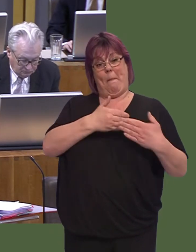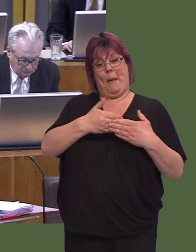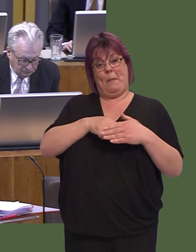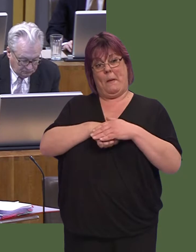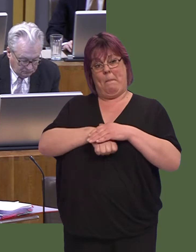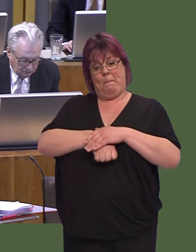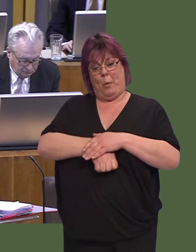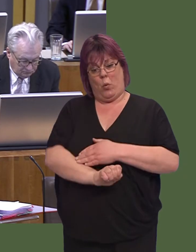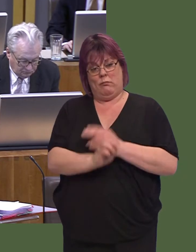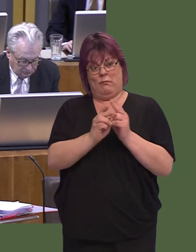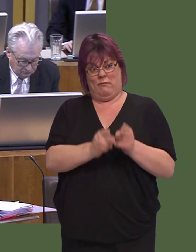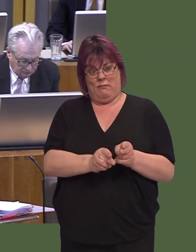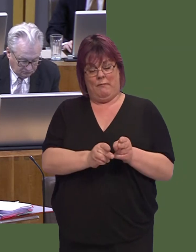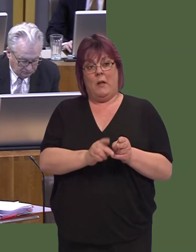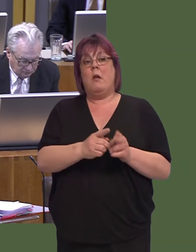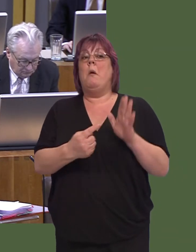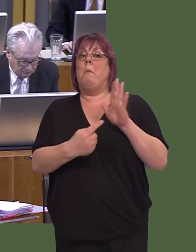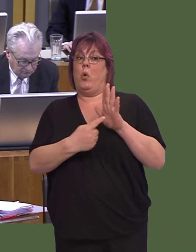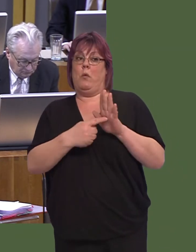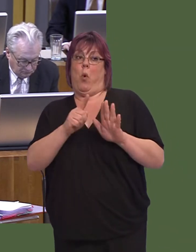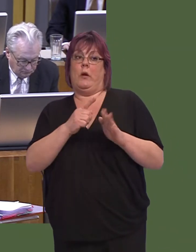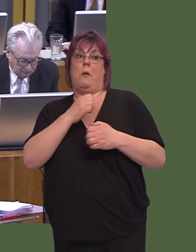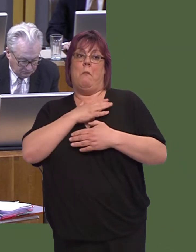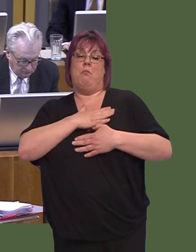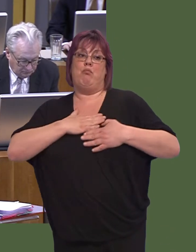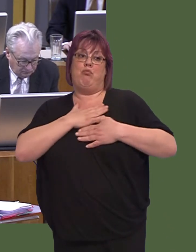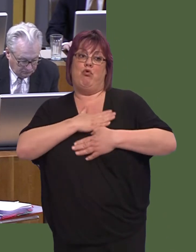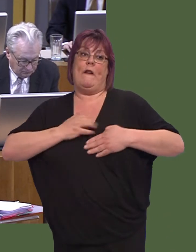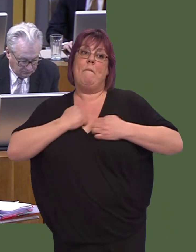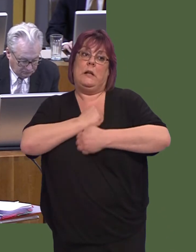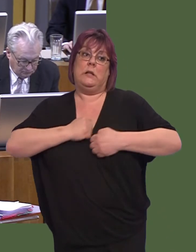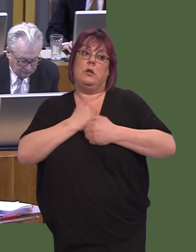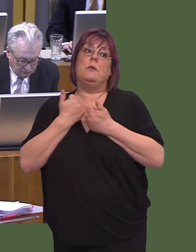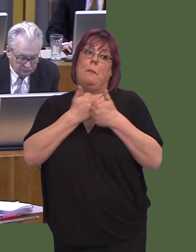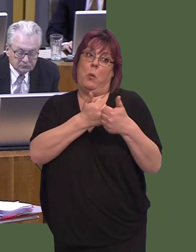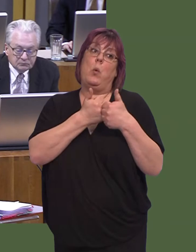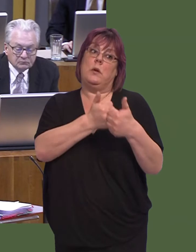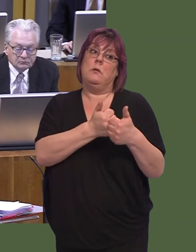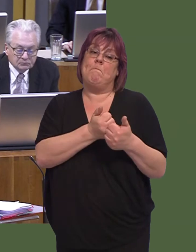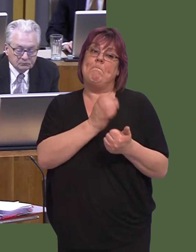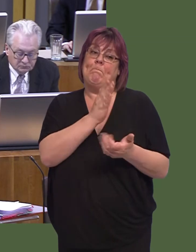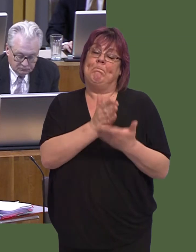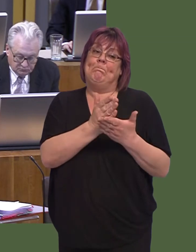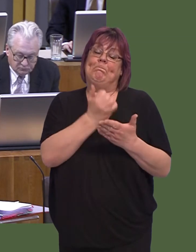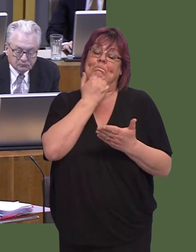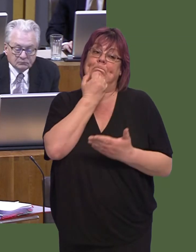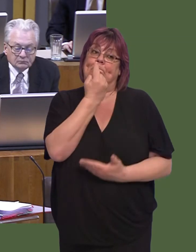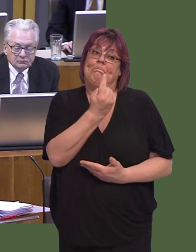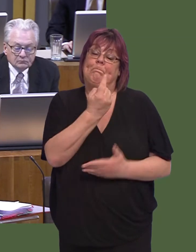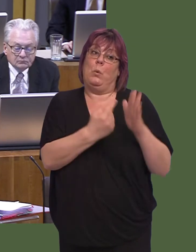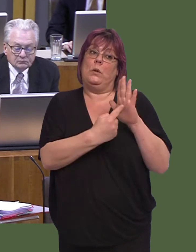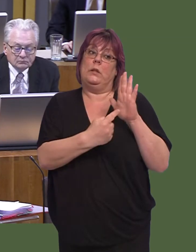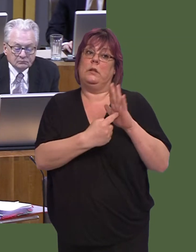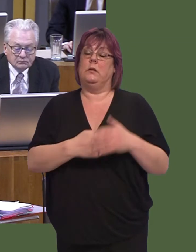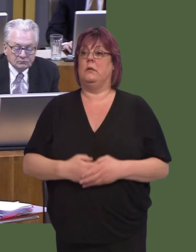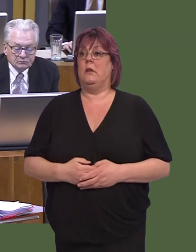support services available to them. I've seen this, with my own eyes, where people do feel that they